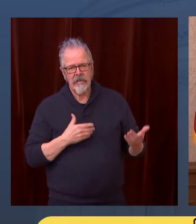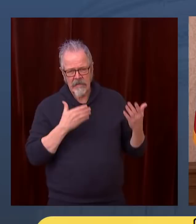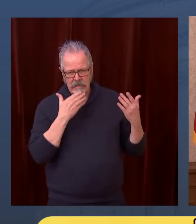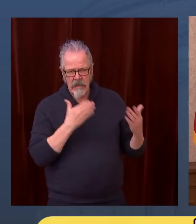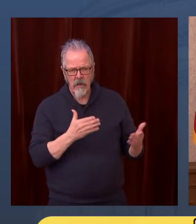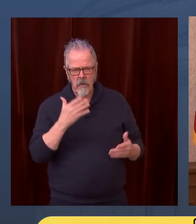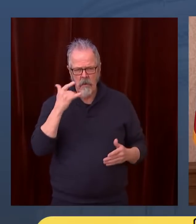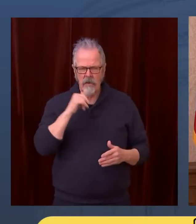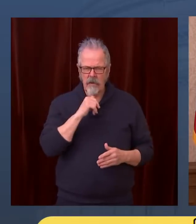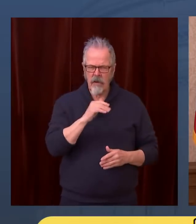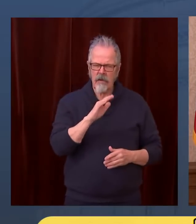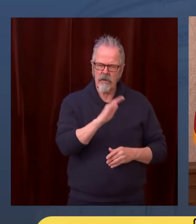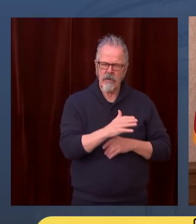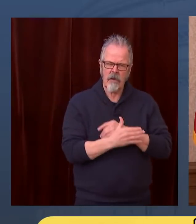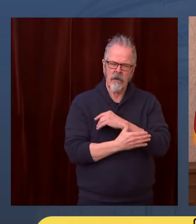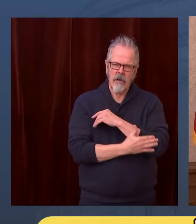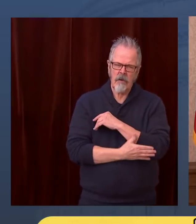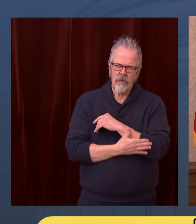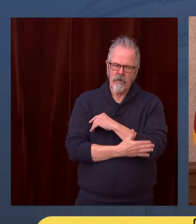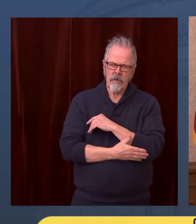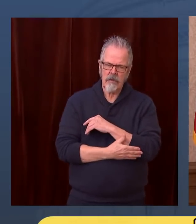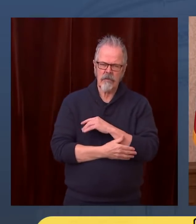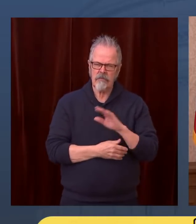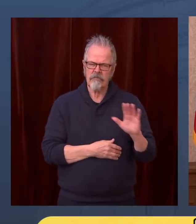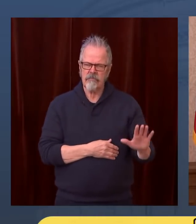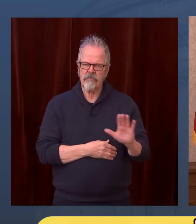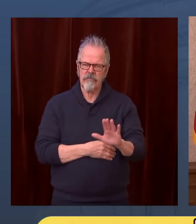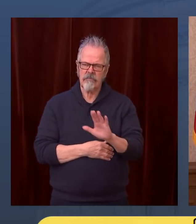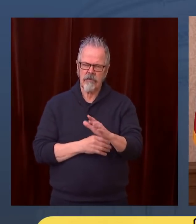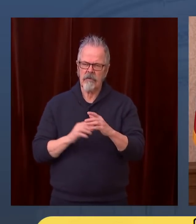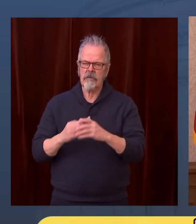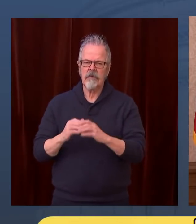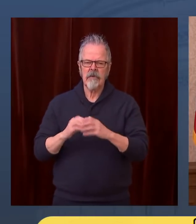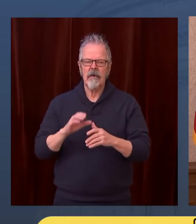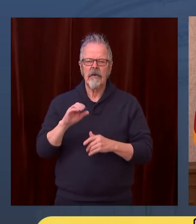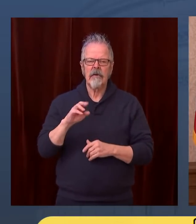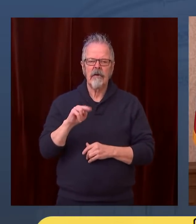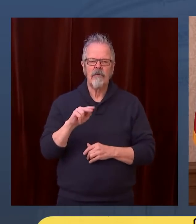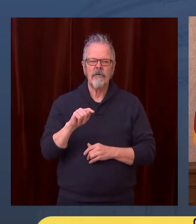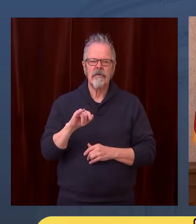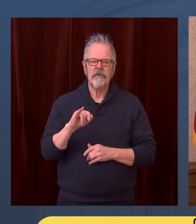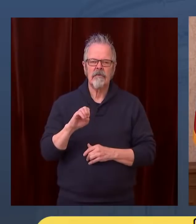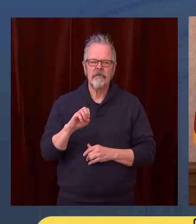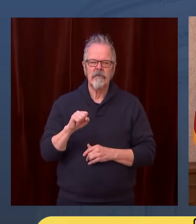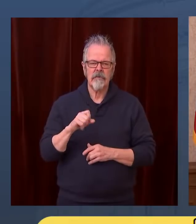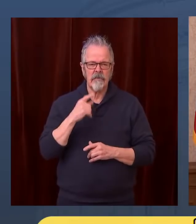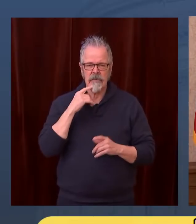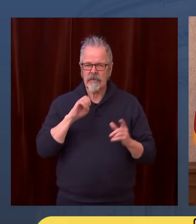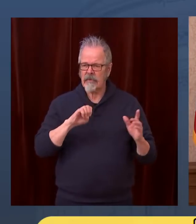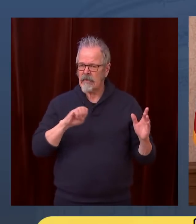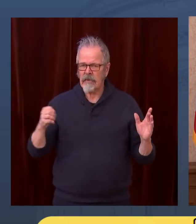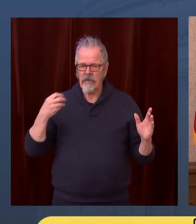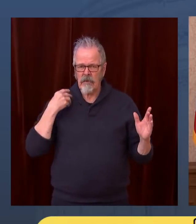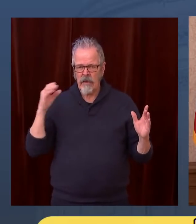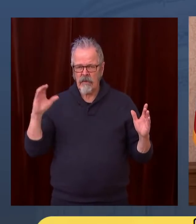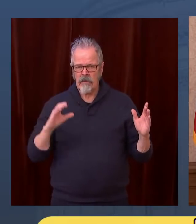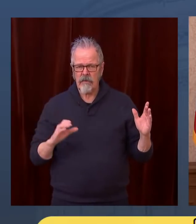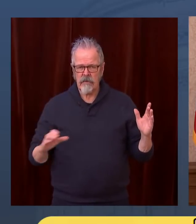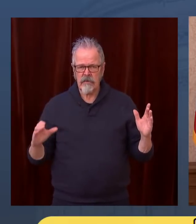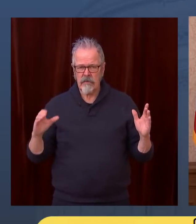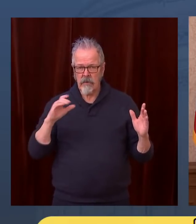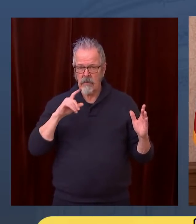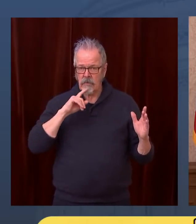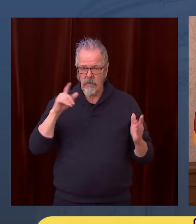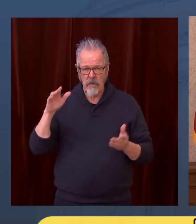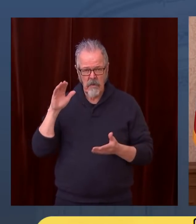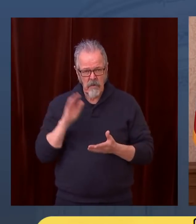approach considered for the most scientific? Here in Eastern Washington, we have extremely low vaccination